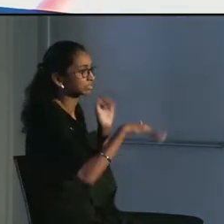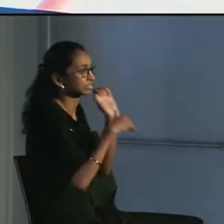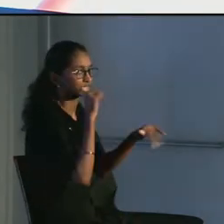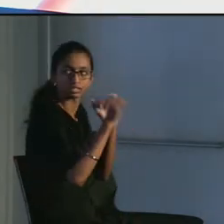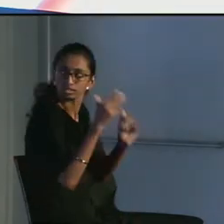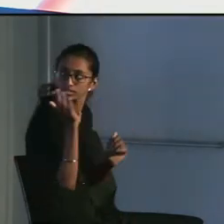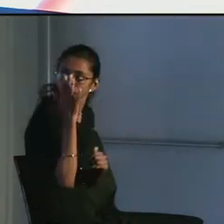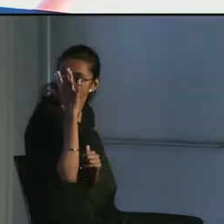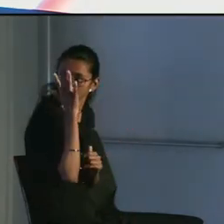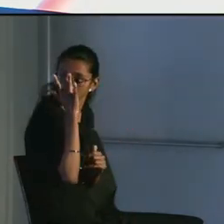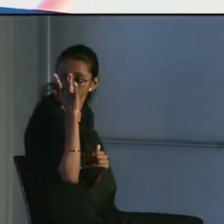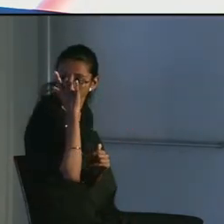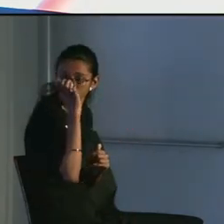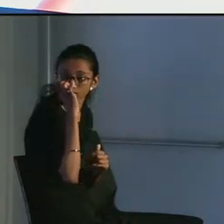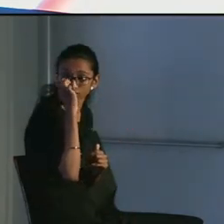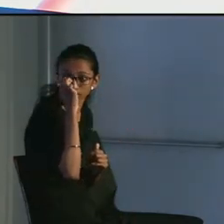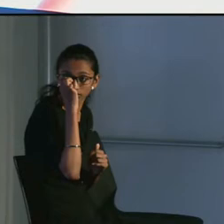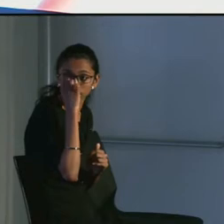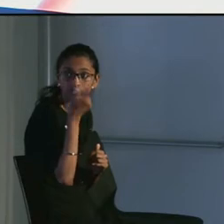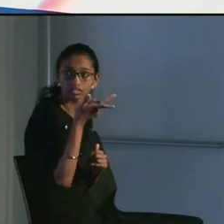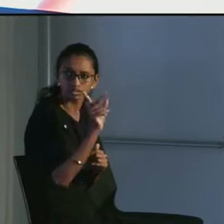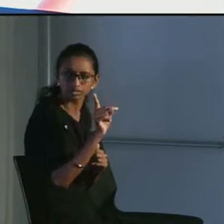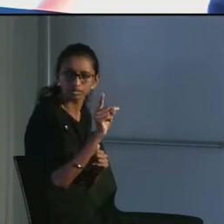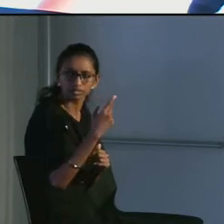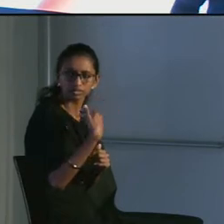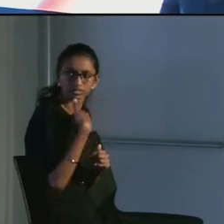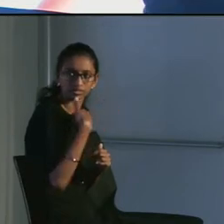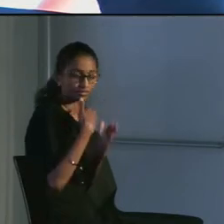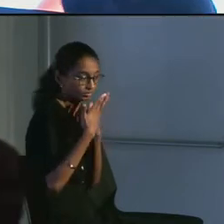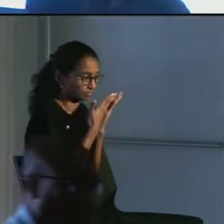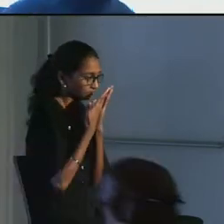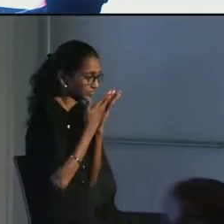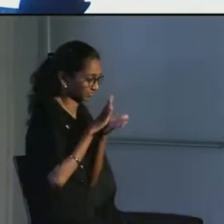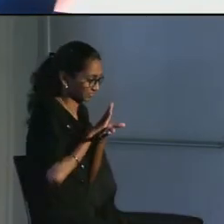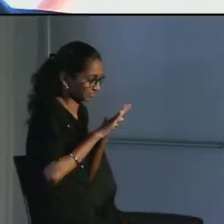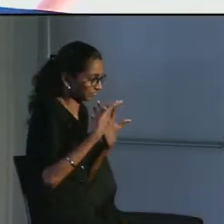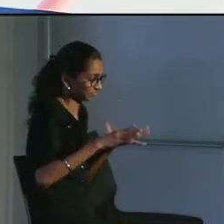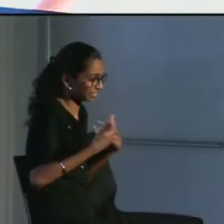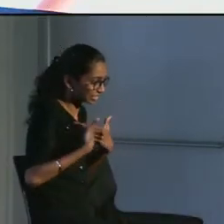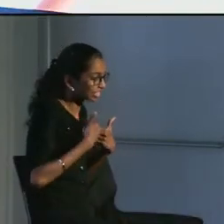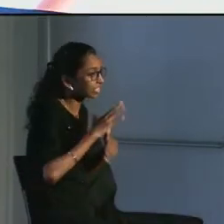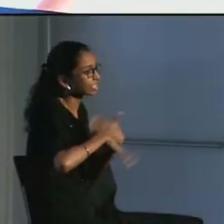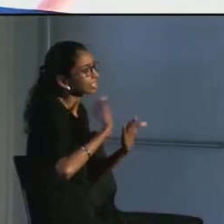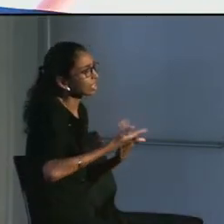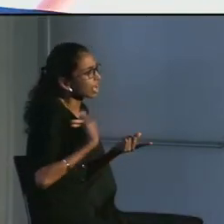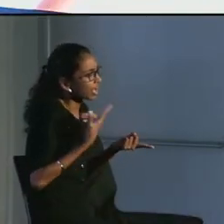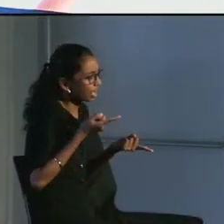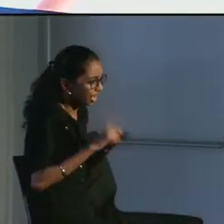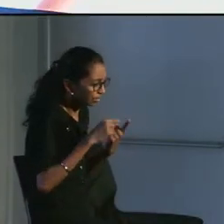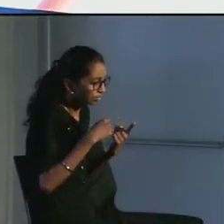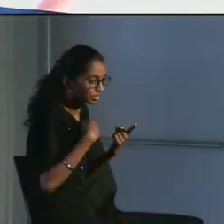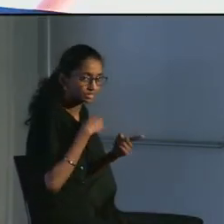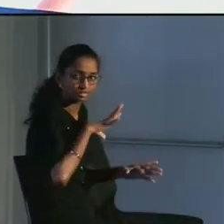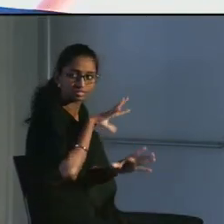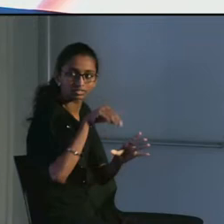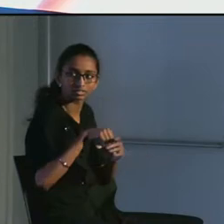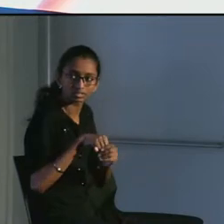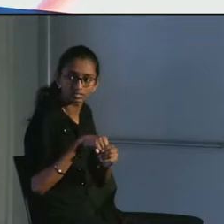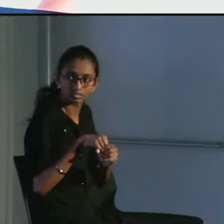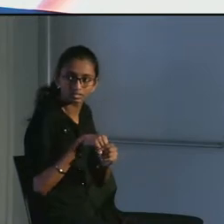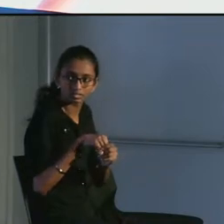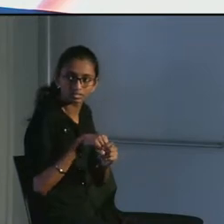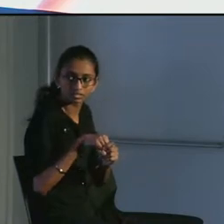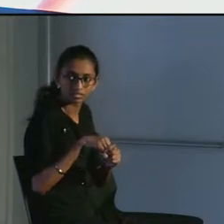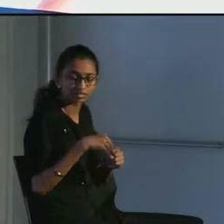bilingual. Again, after I graduated, I also happened to just start blogging just by chance,